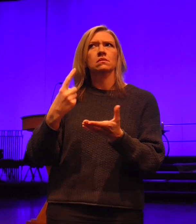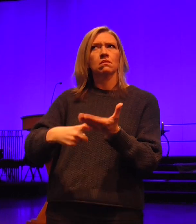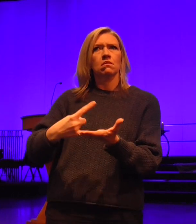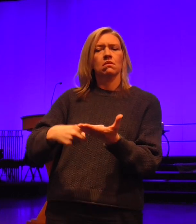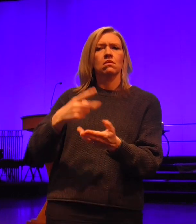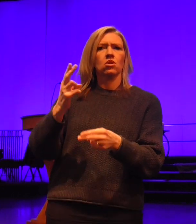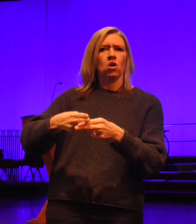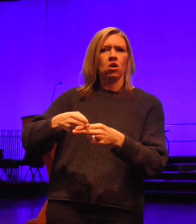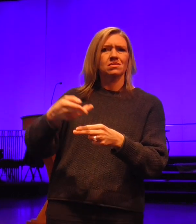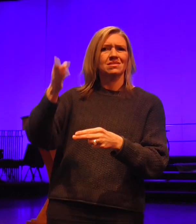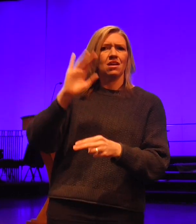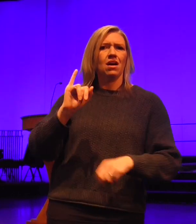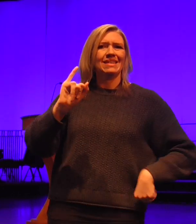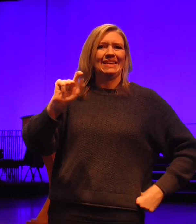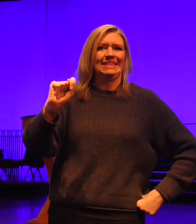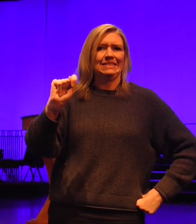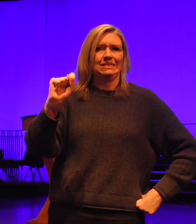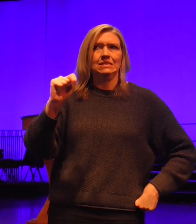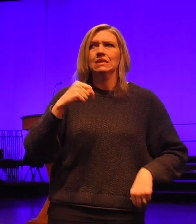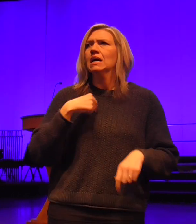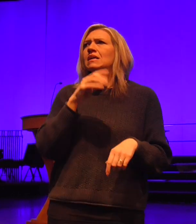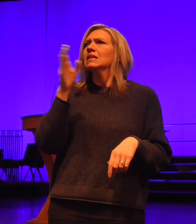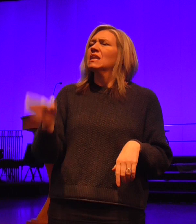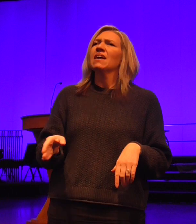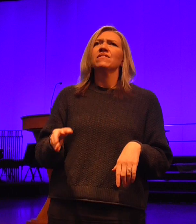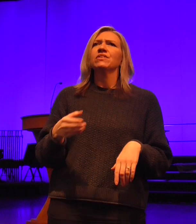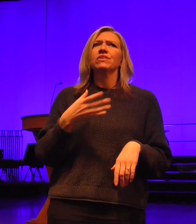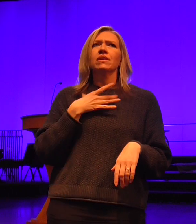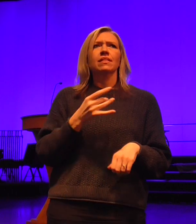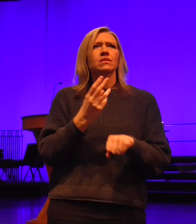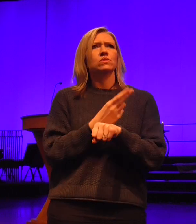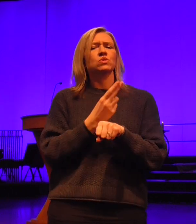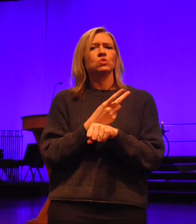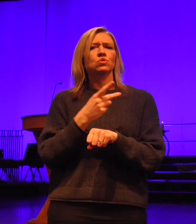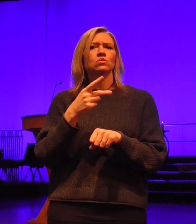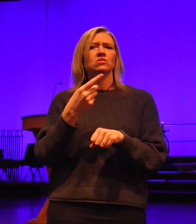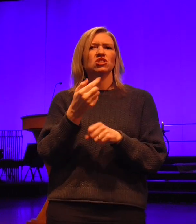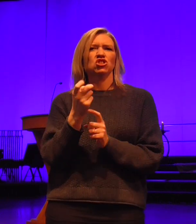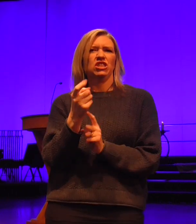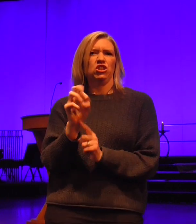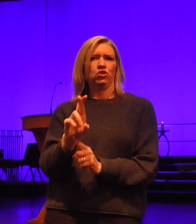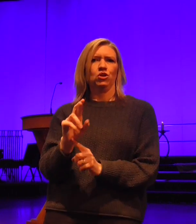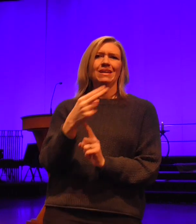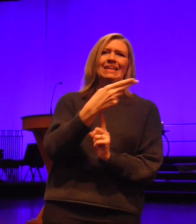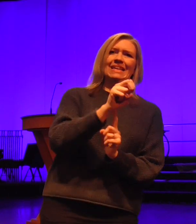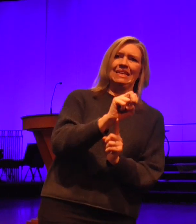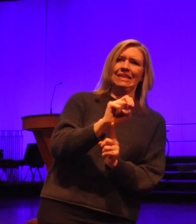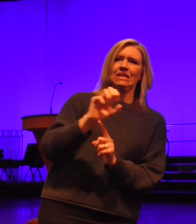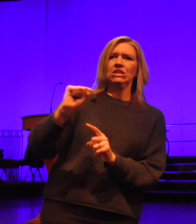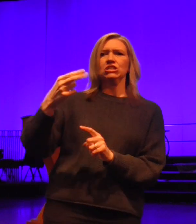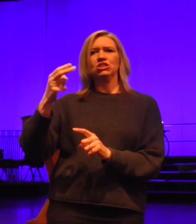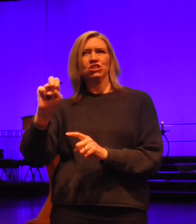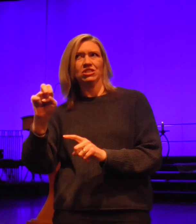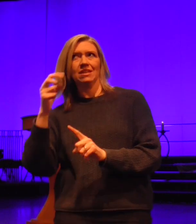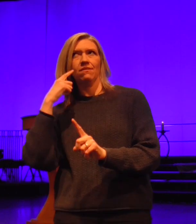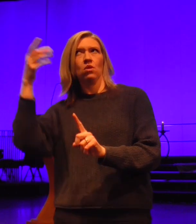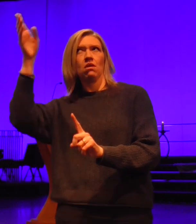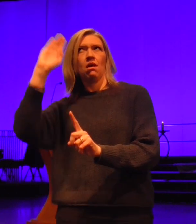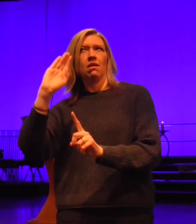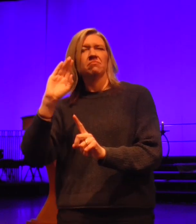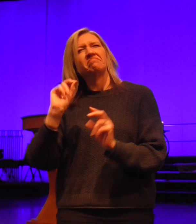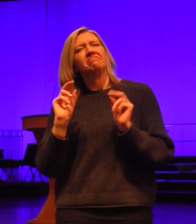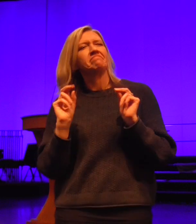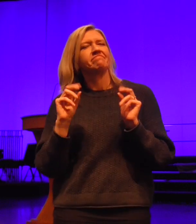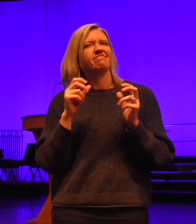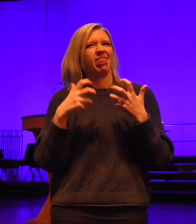never been very fond of calling God by a pronoun, gender pronoun, he or she. I believe